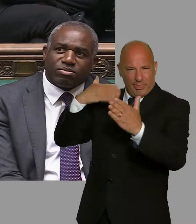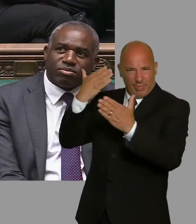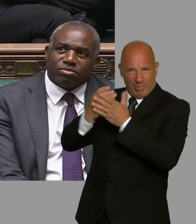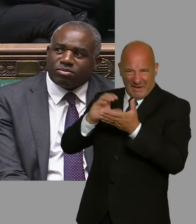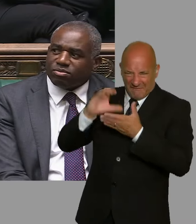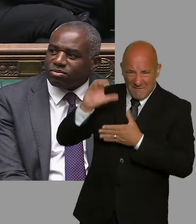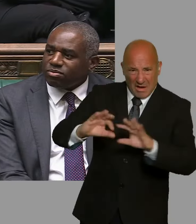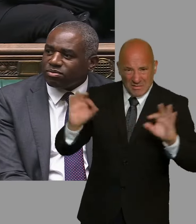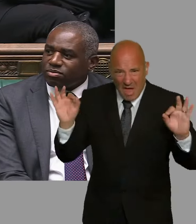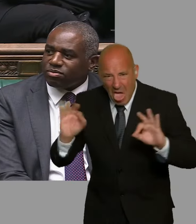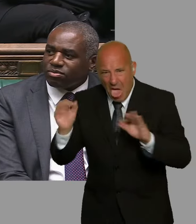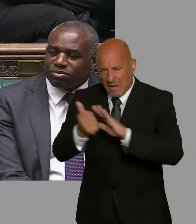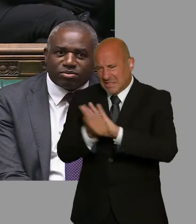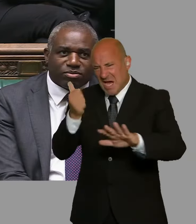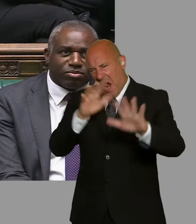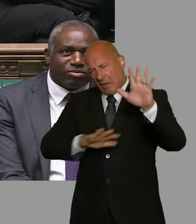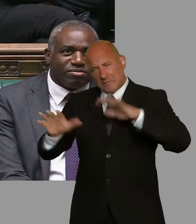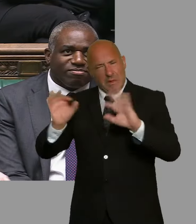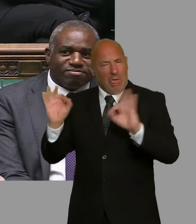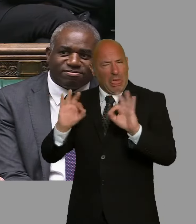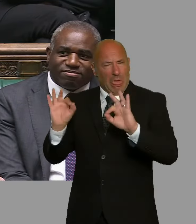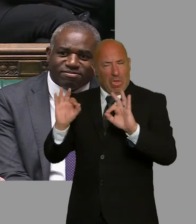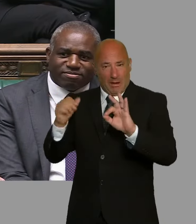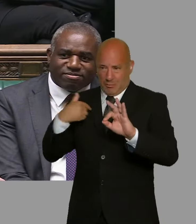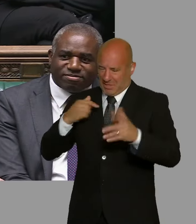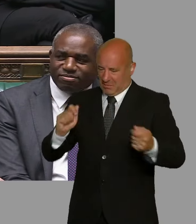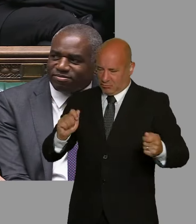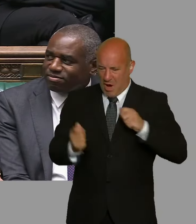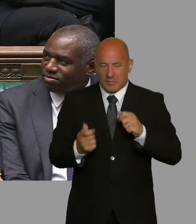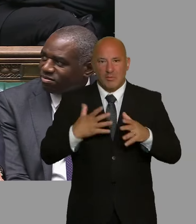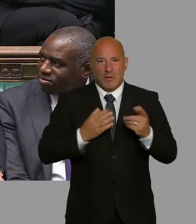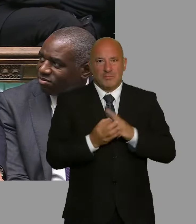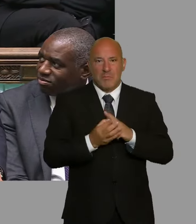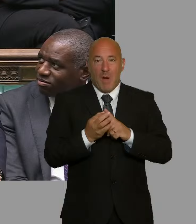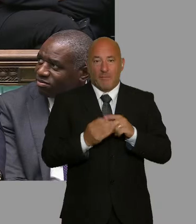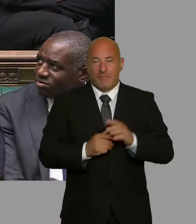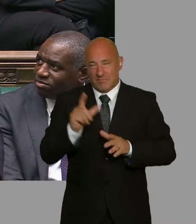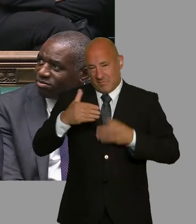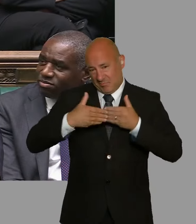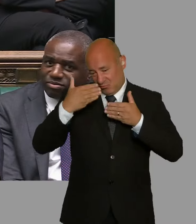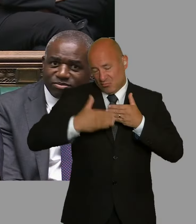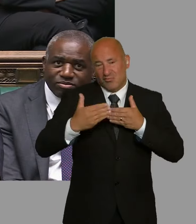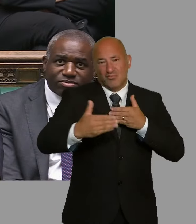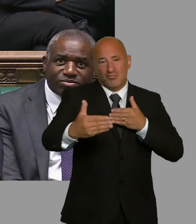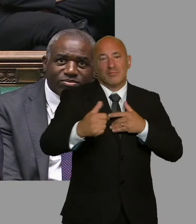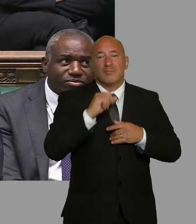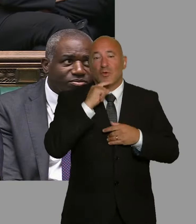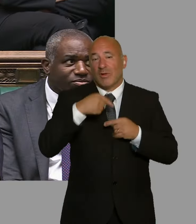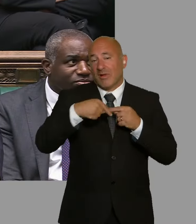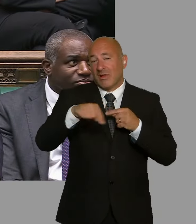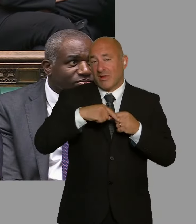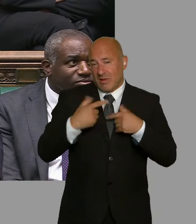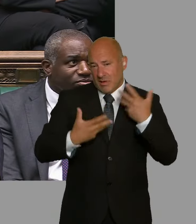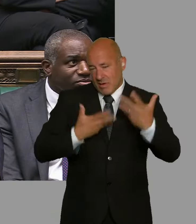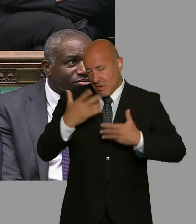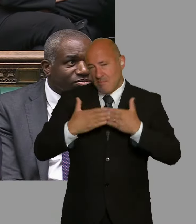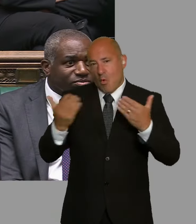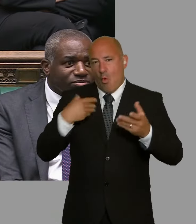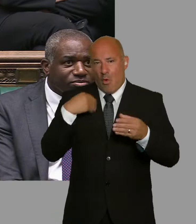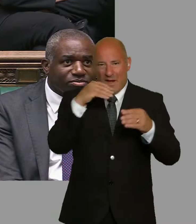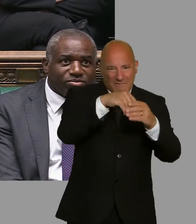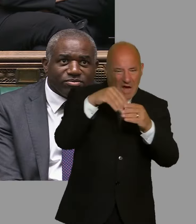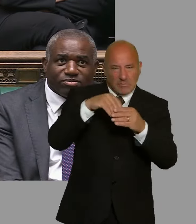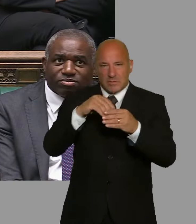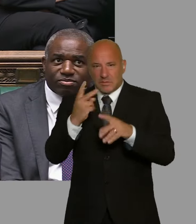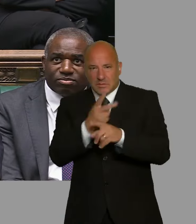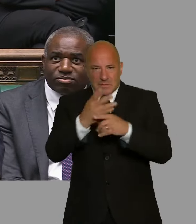never gamble with our national security. Through the biggest sustained increase since the Cold War, we will transform our defence, strengthen